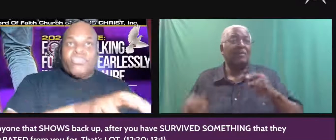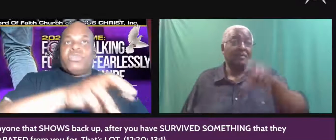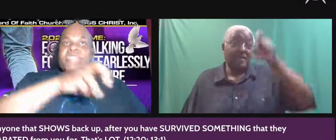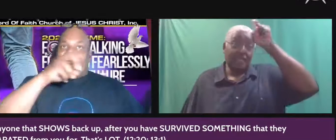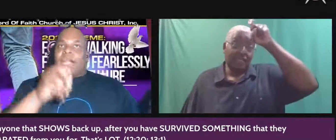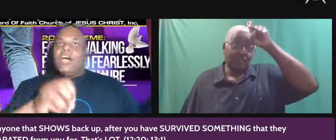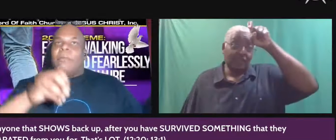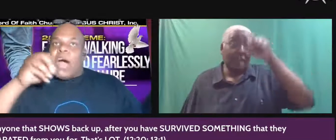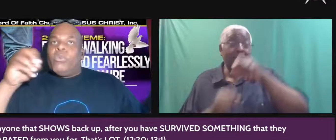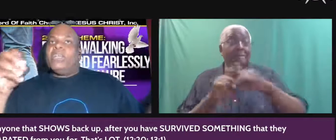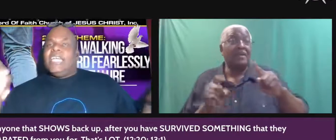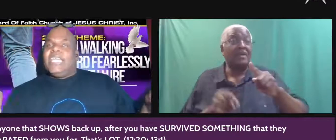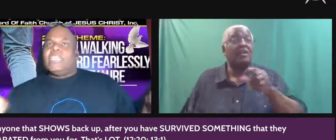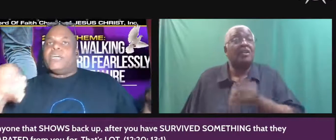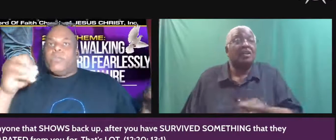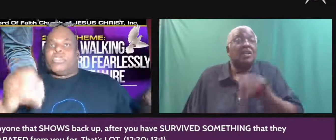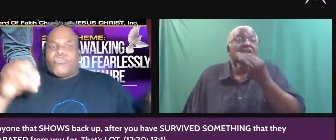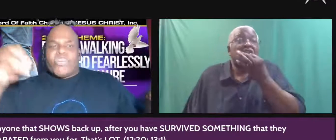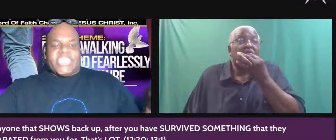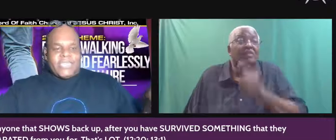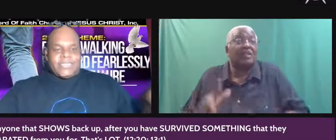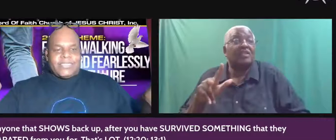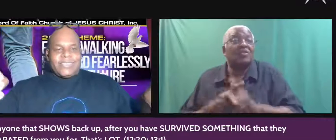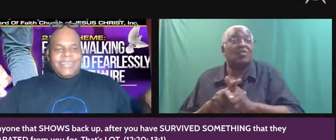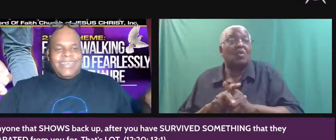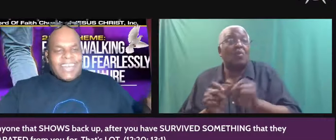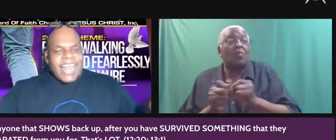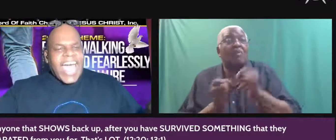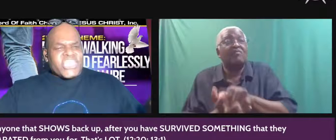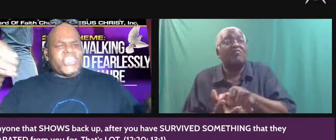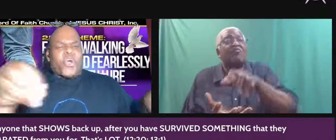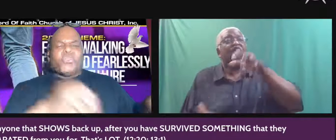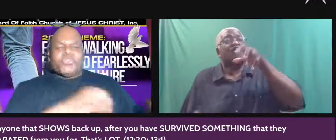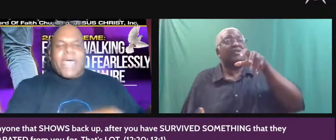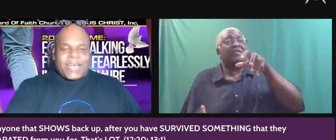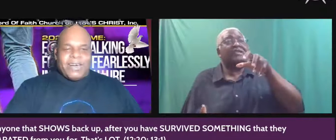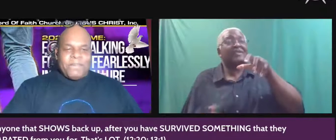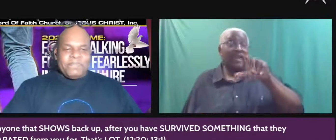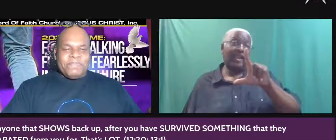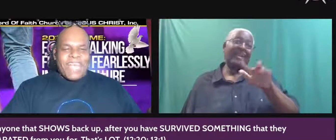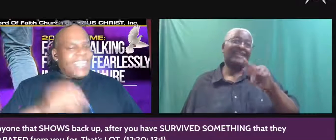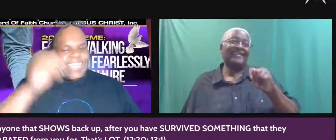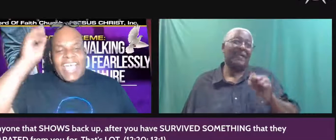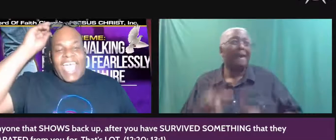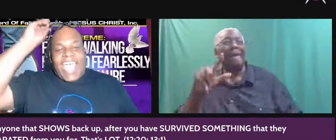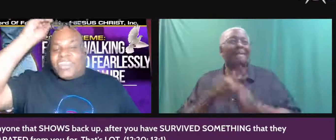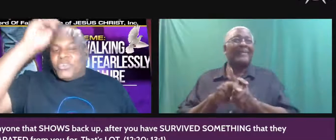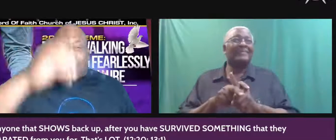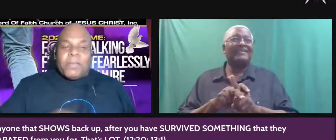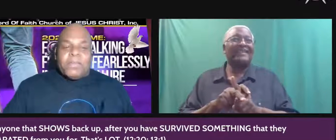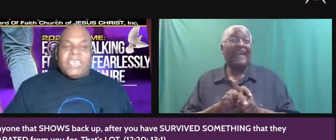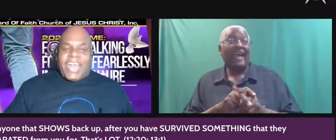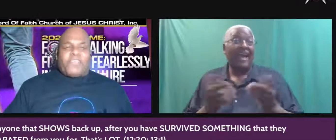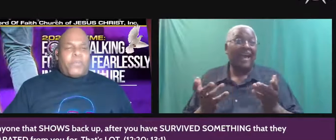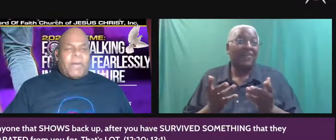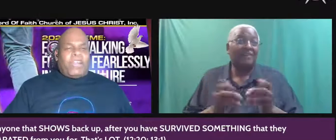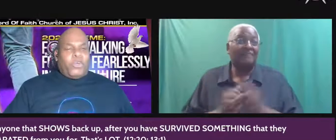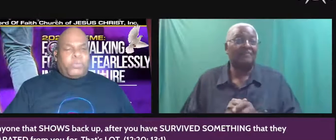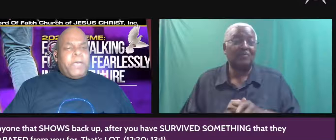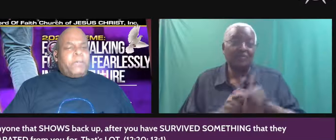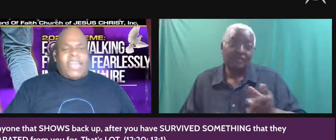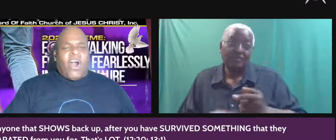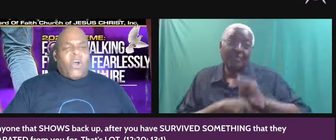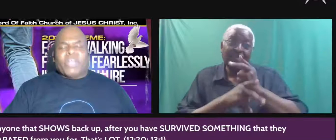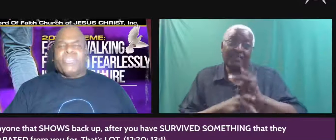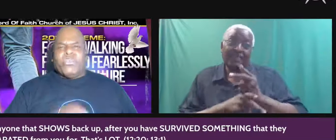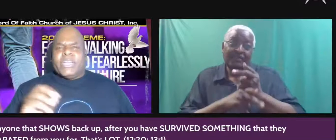but as soon as they come out with Egypt with riches, Lot shows back up. And you got to be careful about